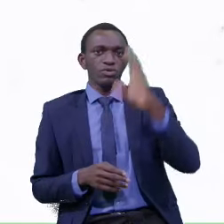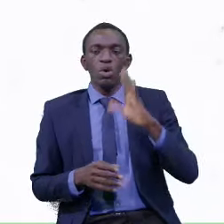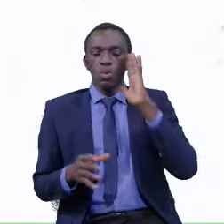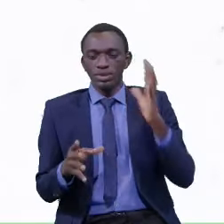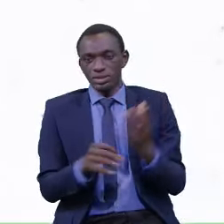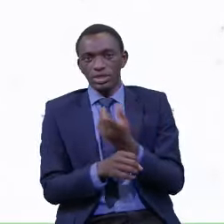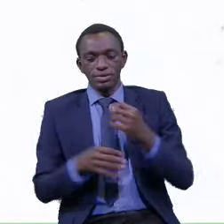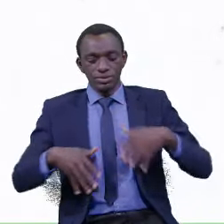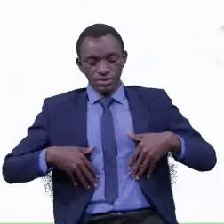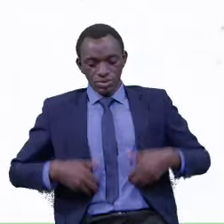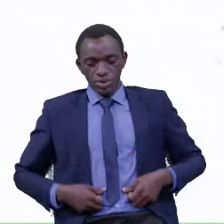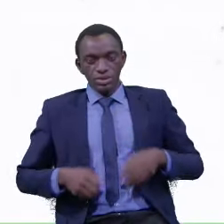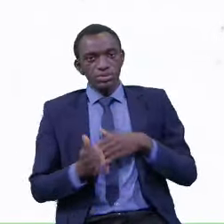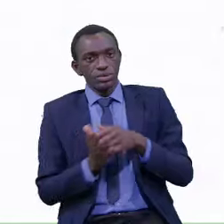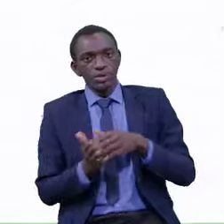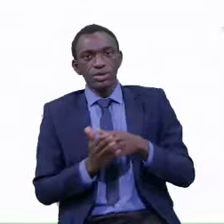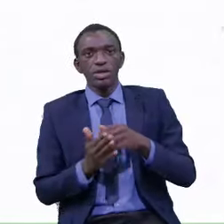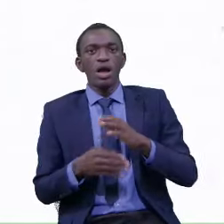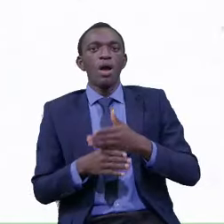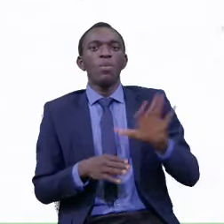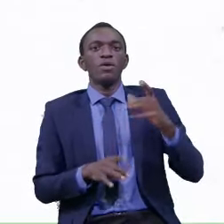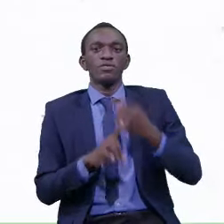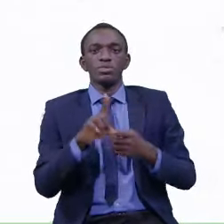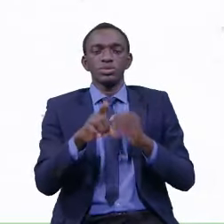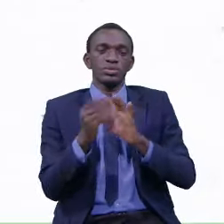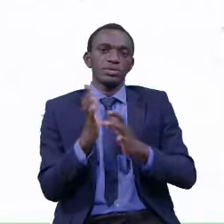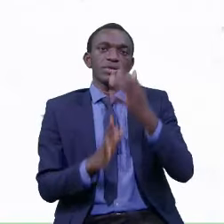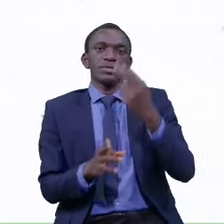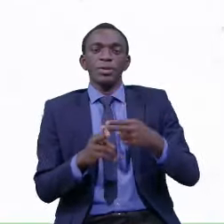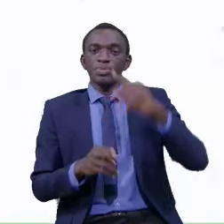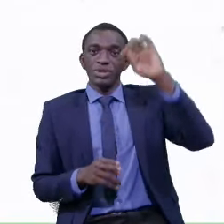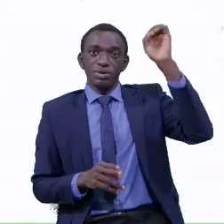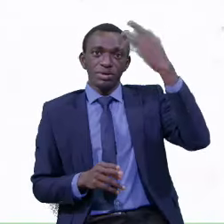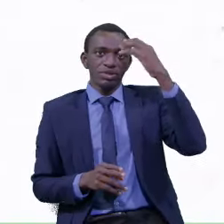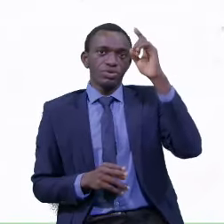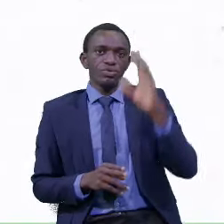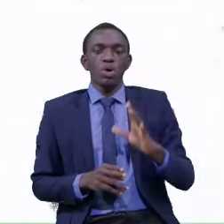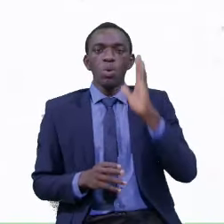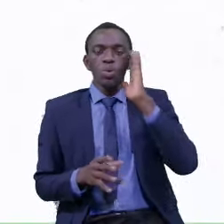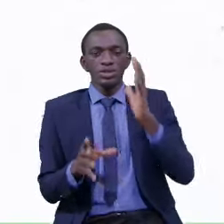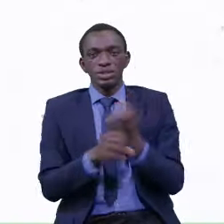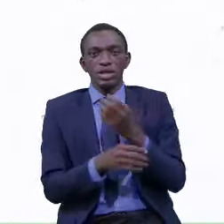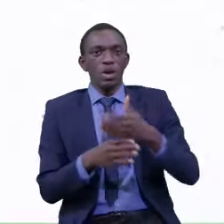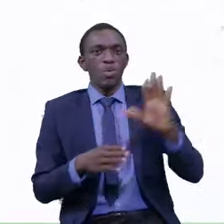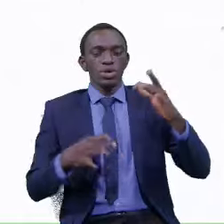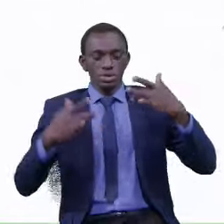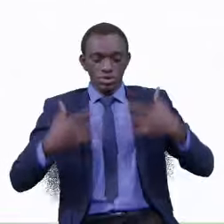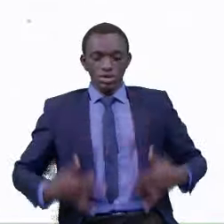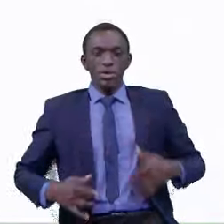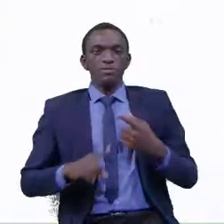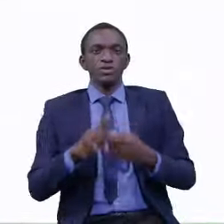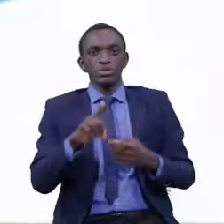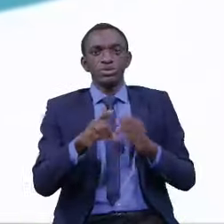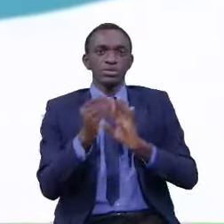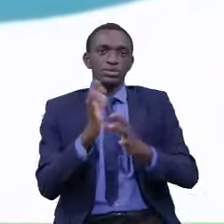away from you. The discouragement, the grace of God will take the discouragement away from you. Let me